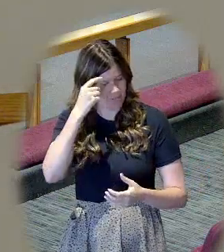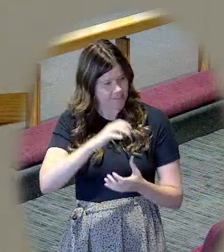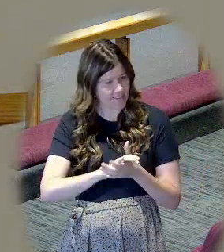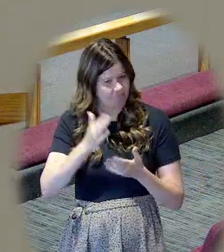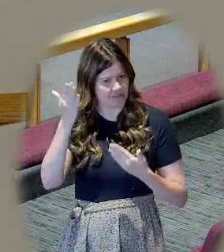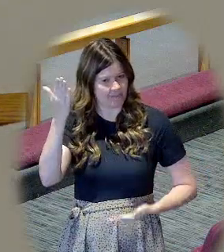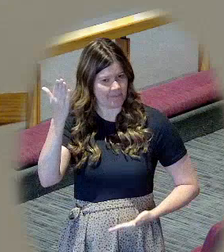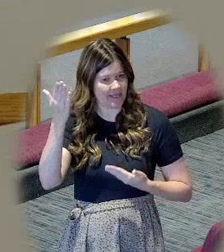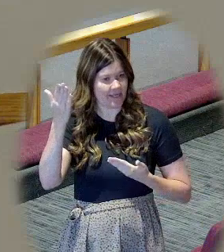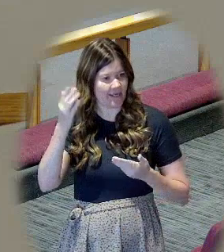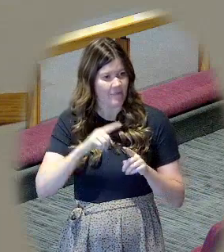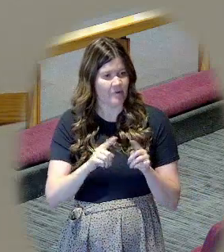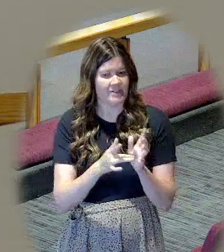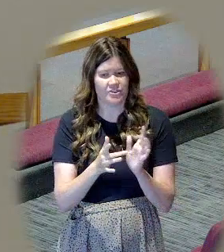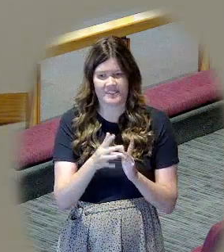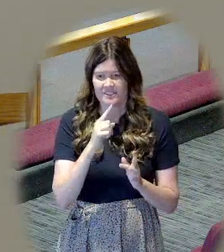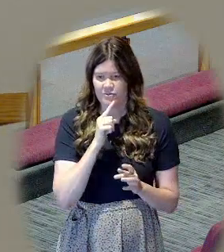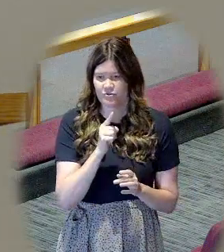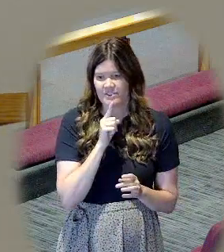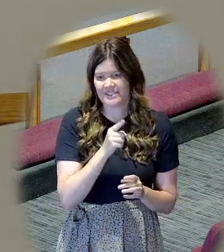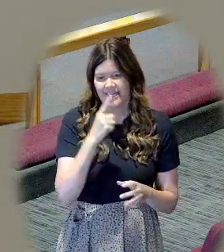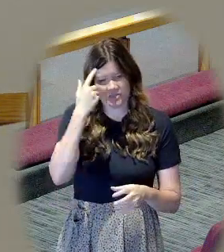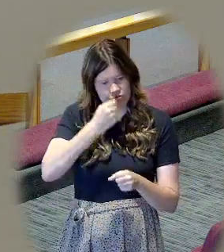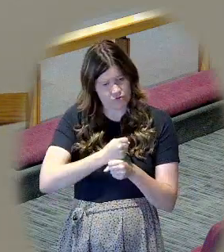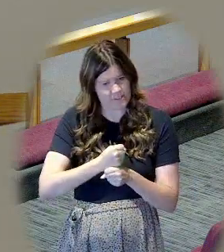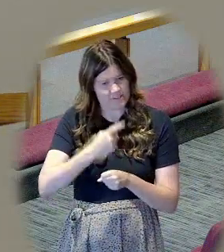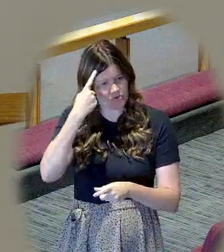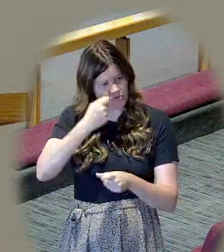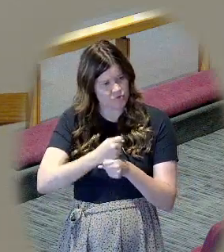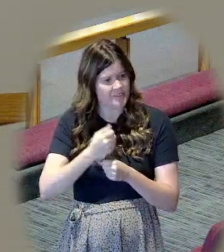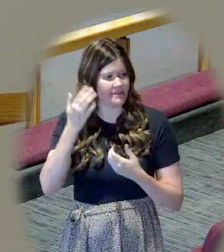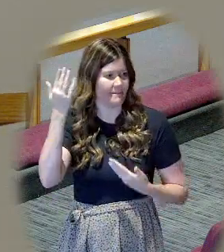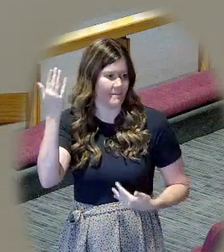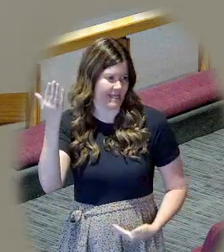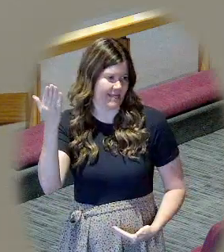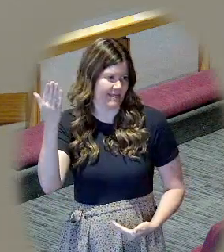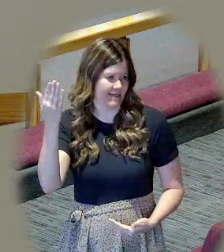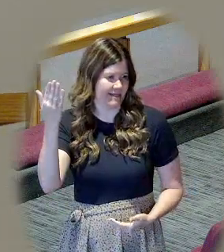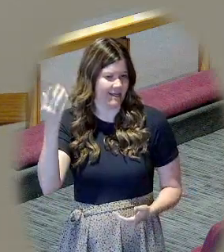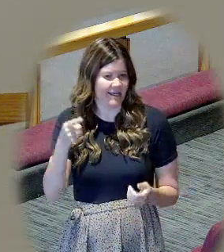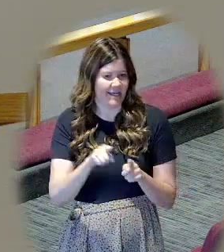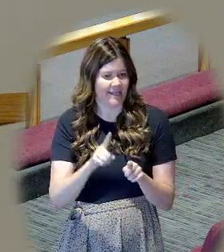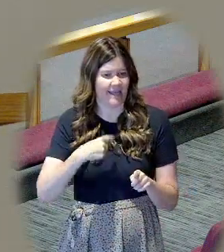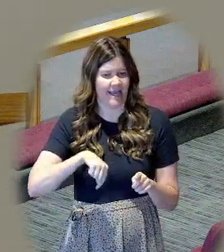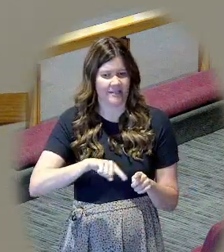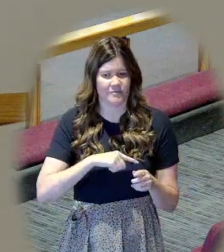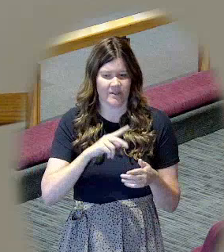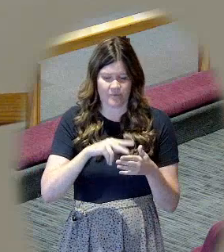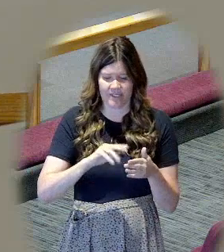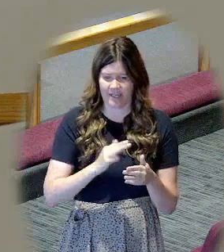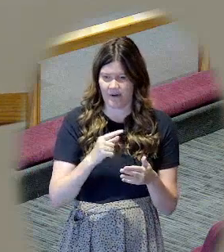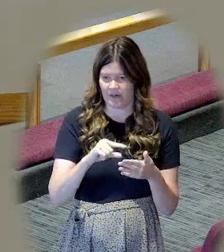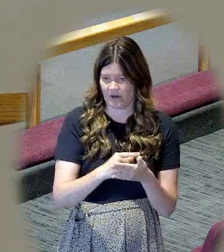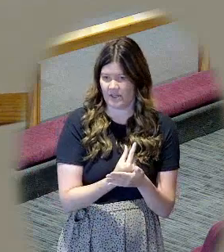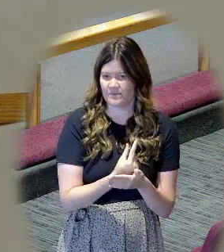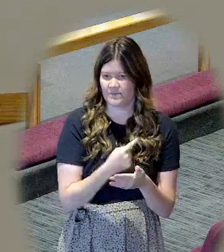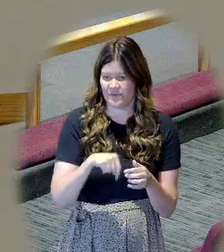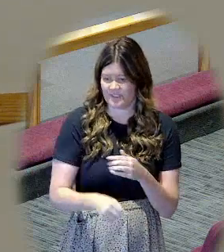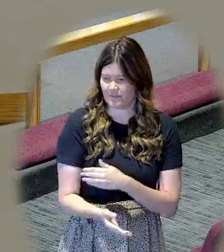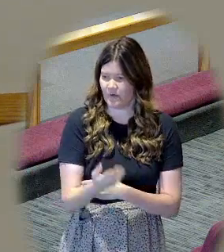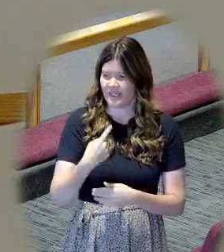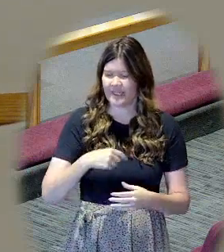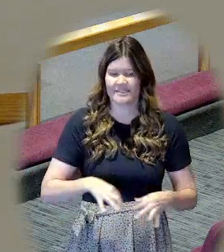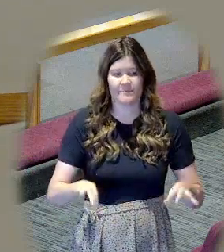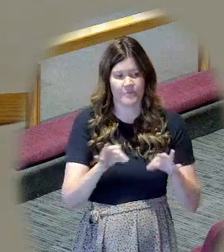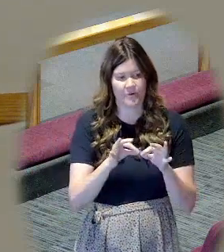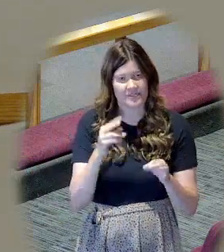what he's doing is saying, trust me. And as we encounter our gospel text this morning, it's important to see